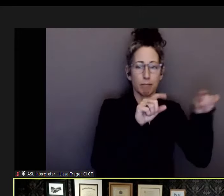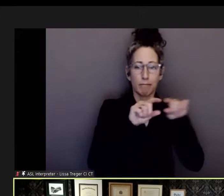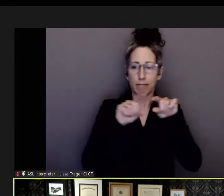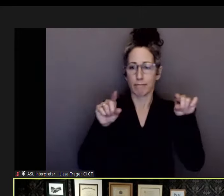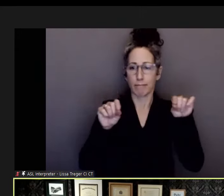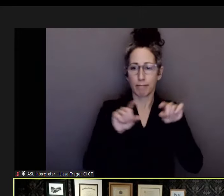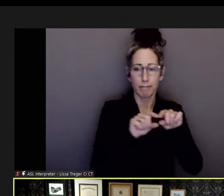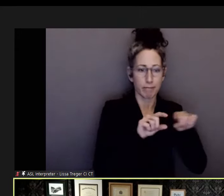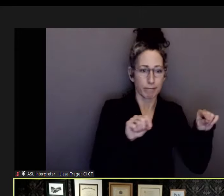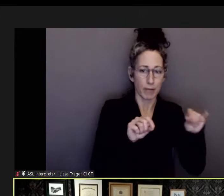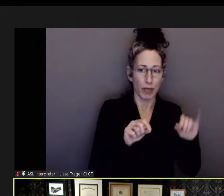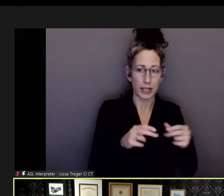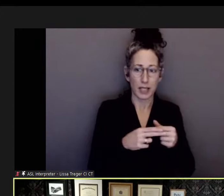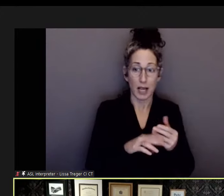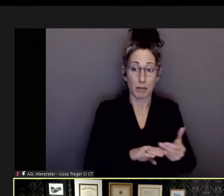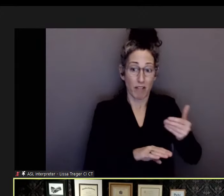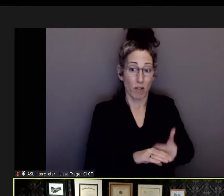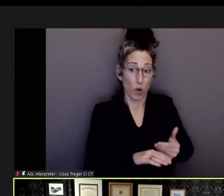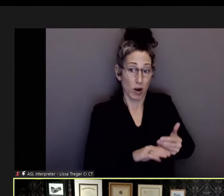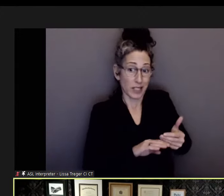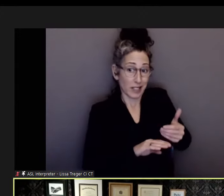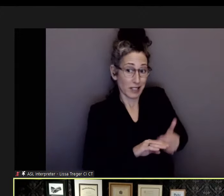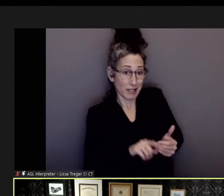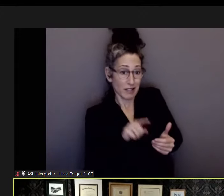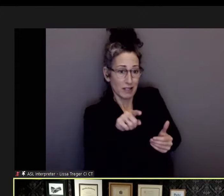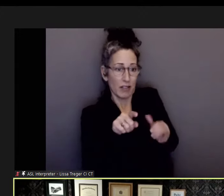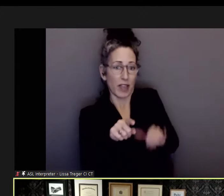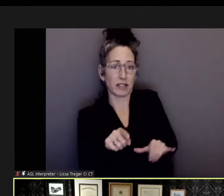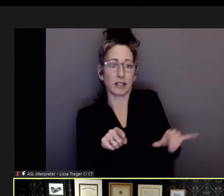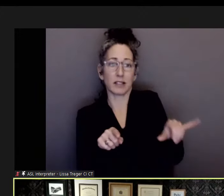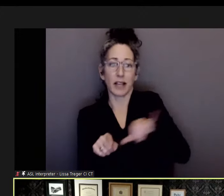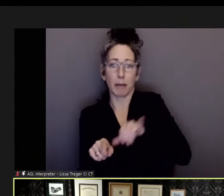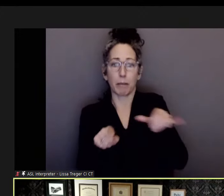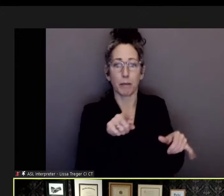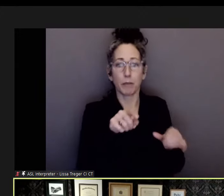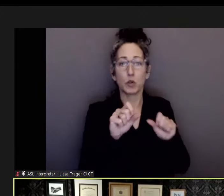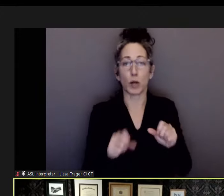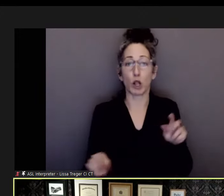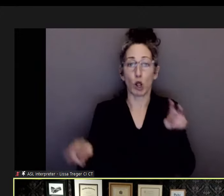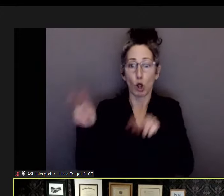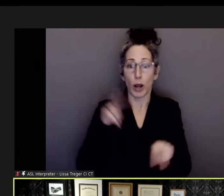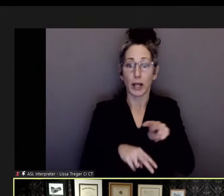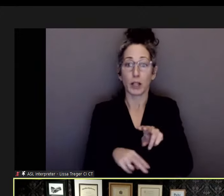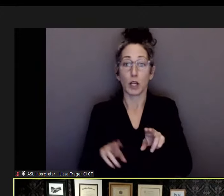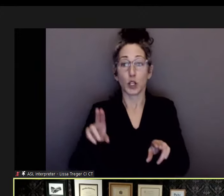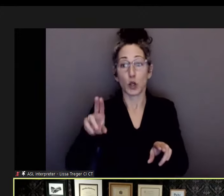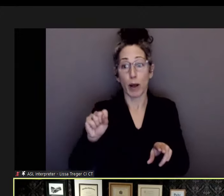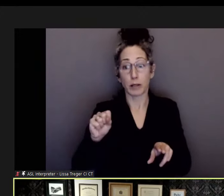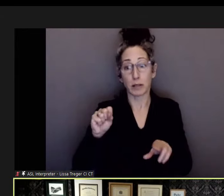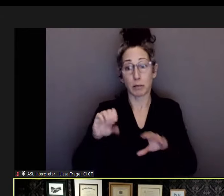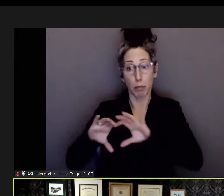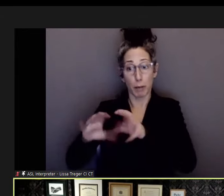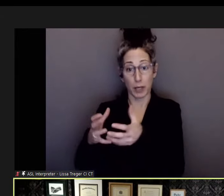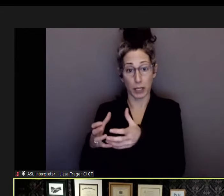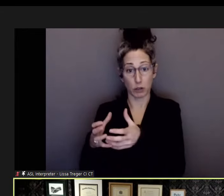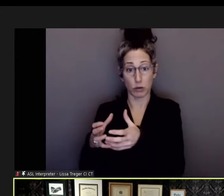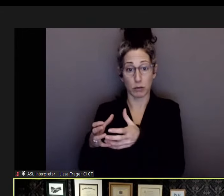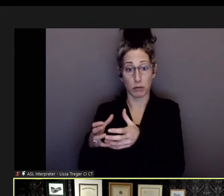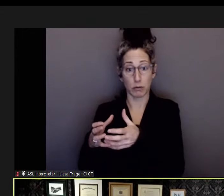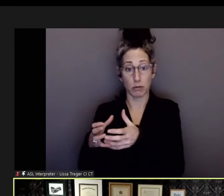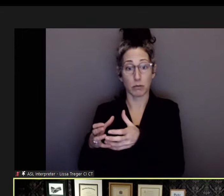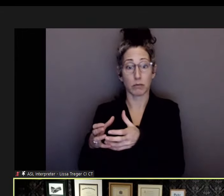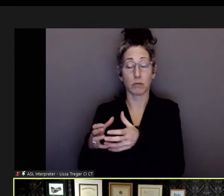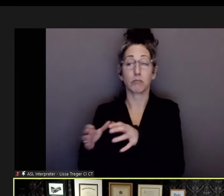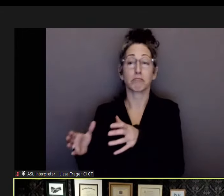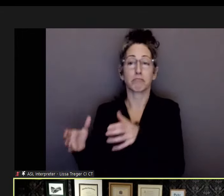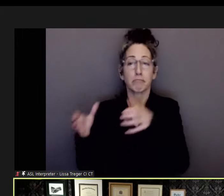of various racial or ethnic groups, and look at the US population proportion over here in the right column, and then